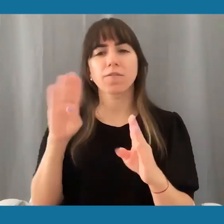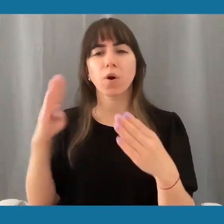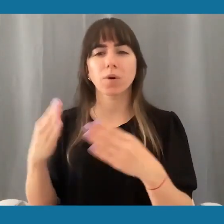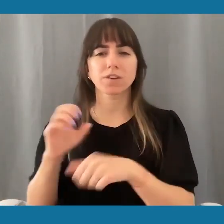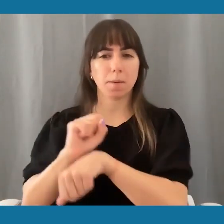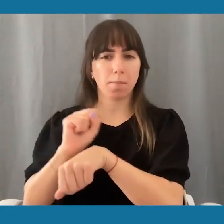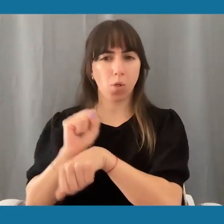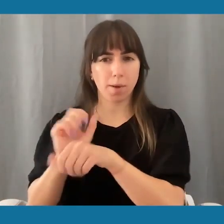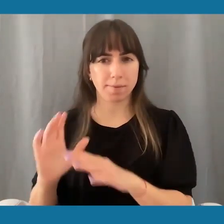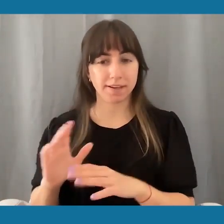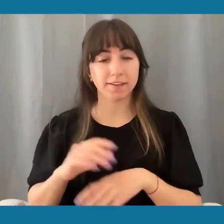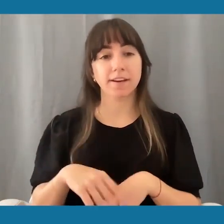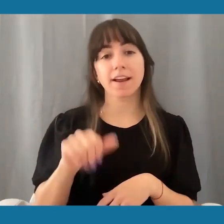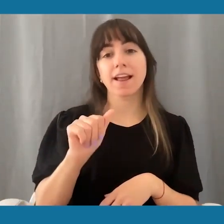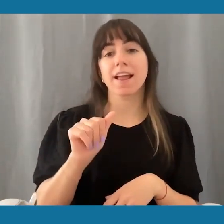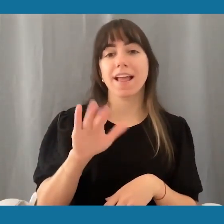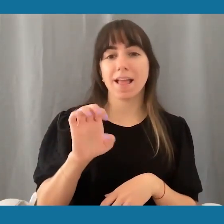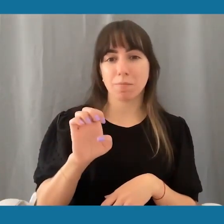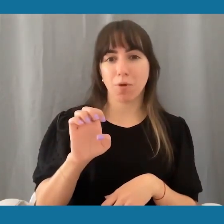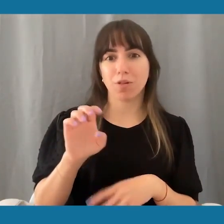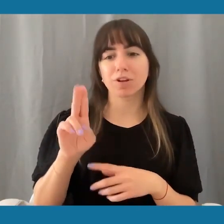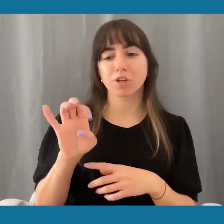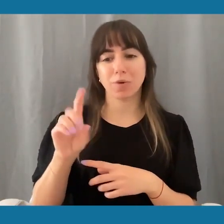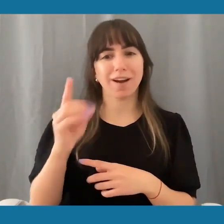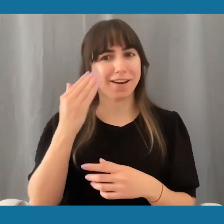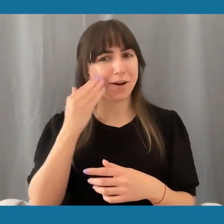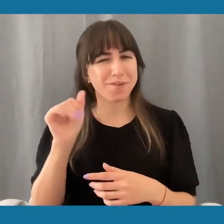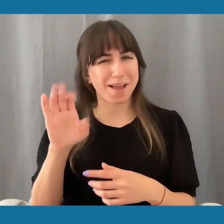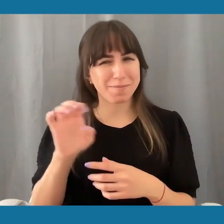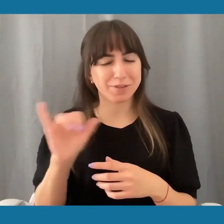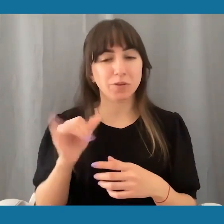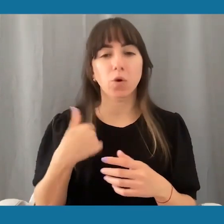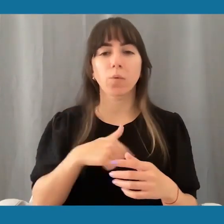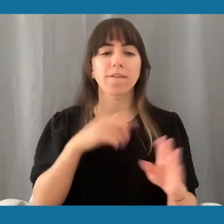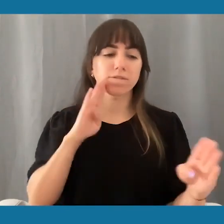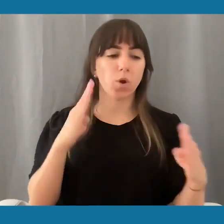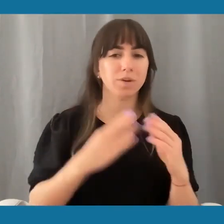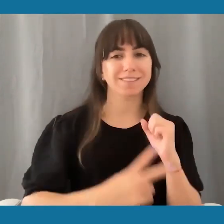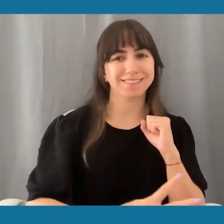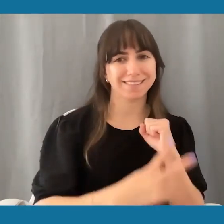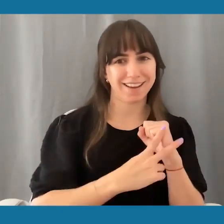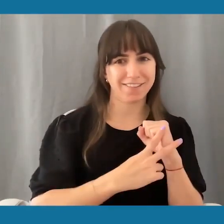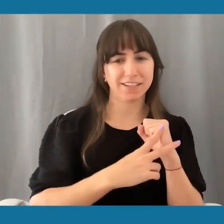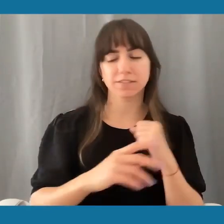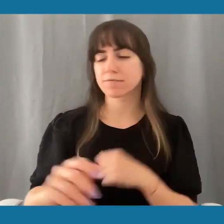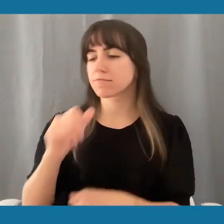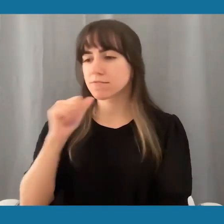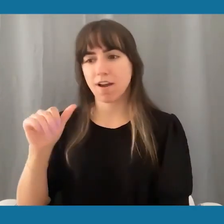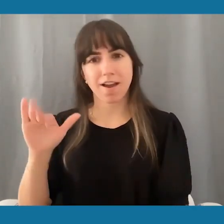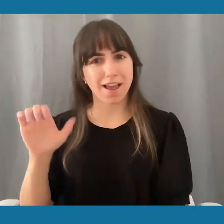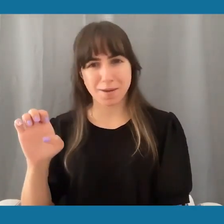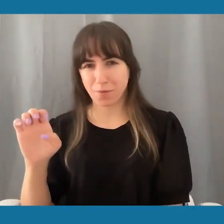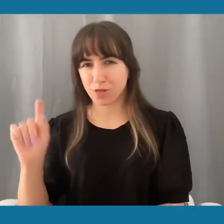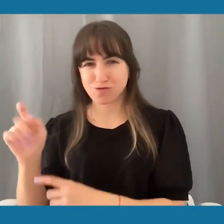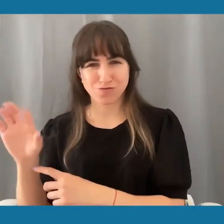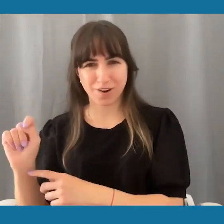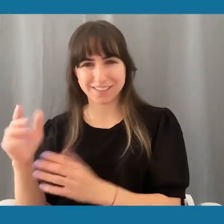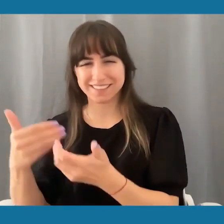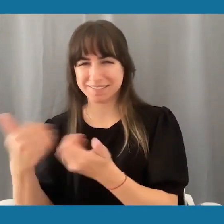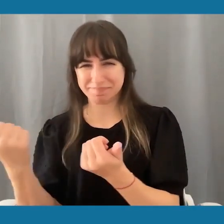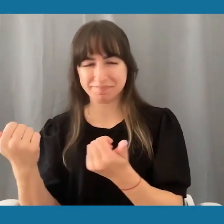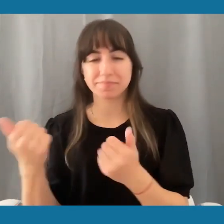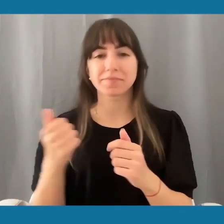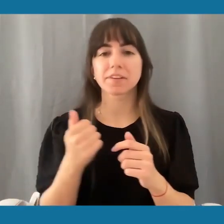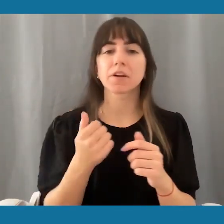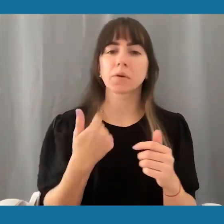we're savings focused. And so we're not an ABLE Trust account, we're not the ABLE Trust, but we are a separate organization that shares a similar name